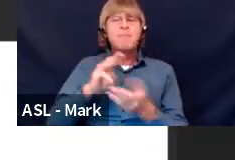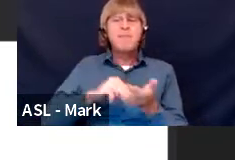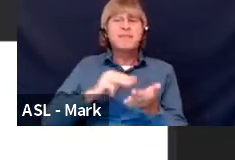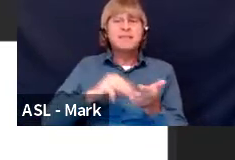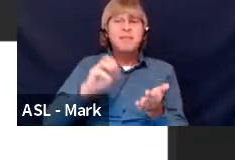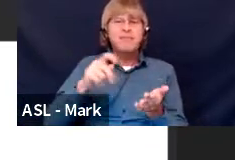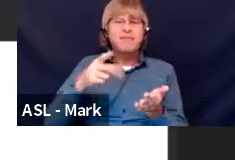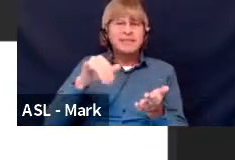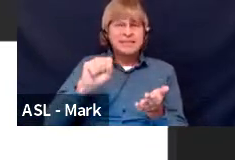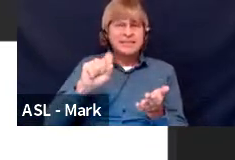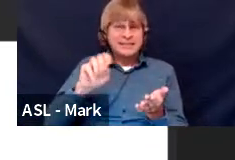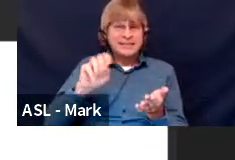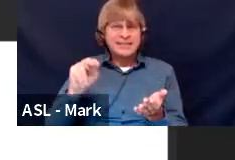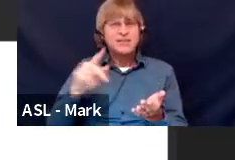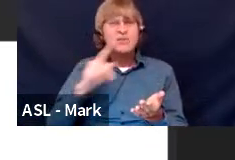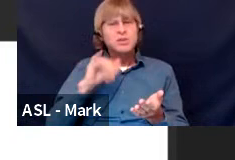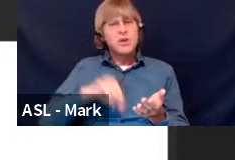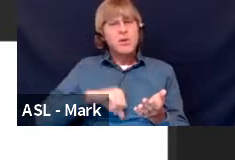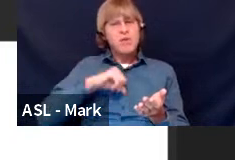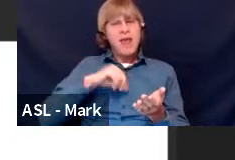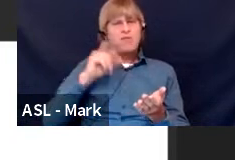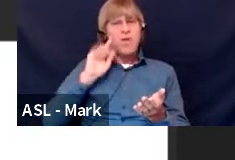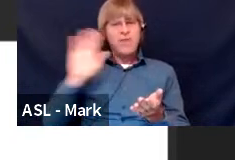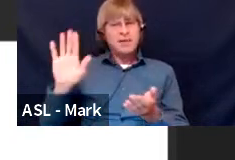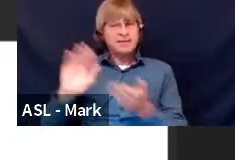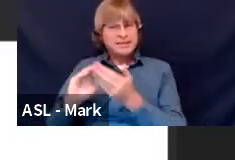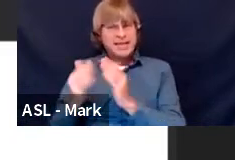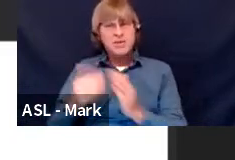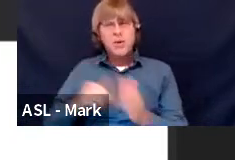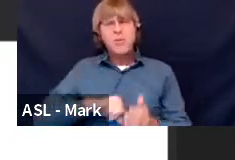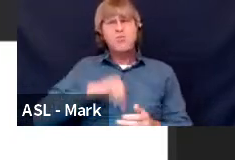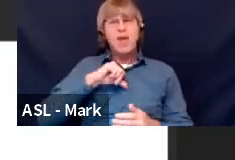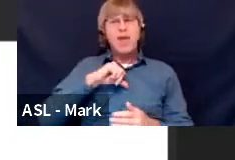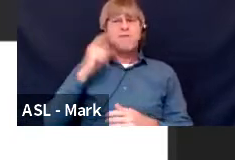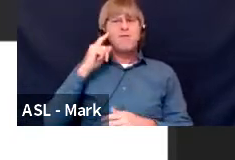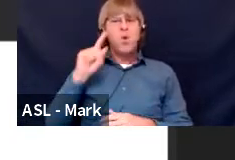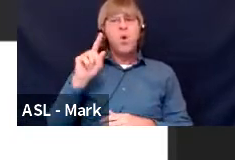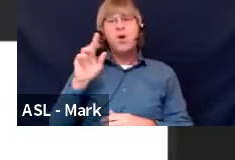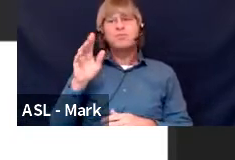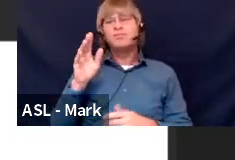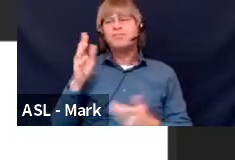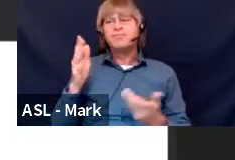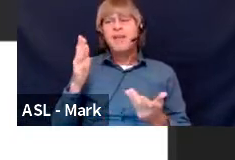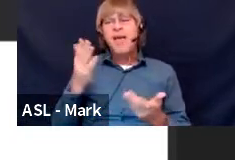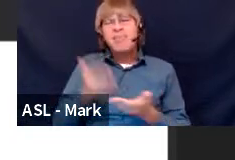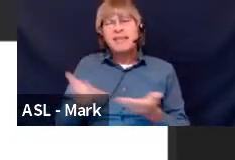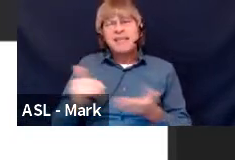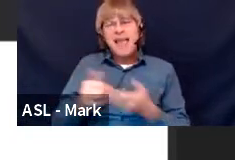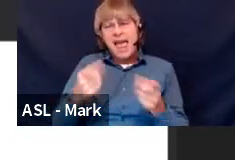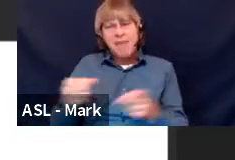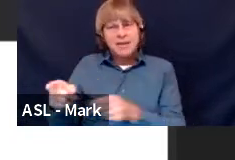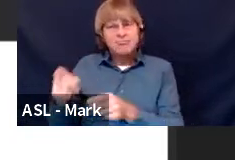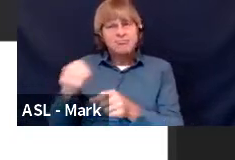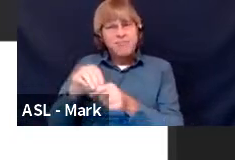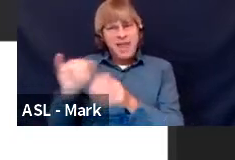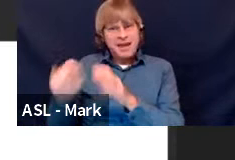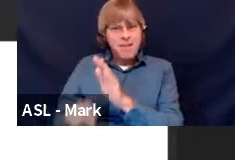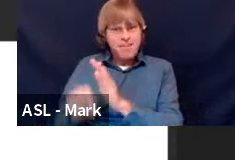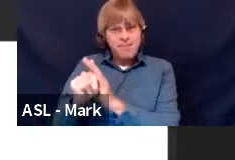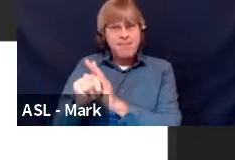And so it was a pride for the city. It was a pride for the things that were happening at the